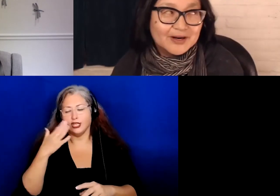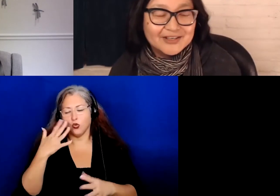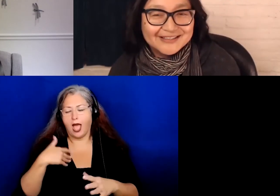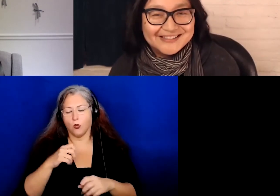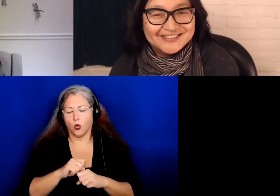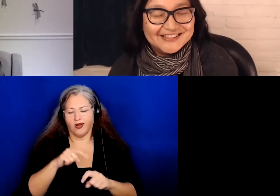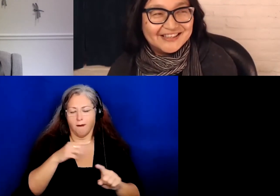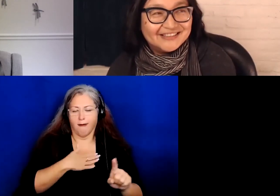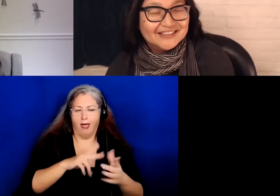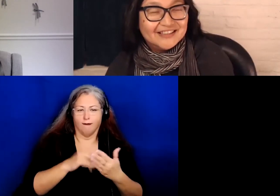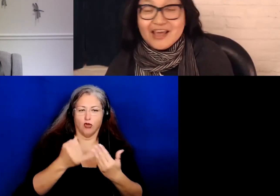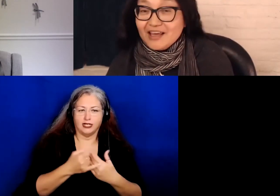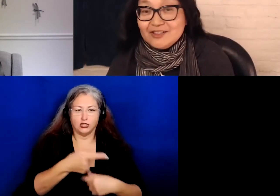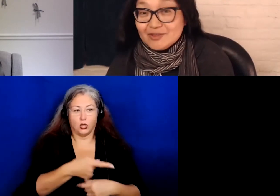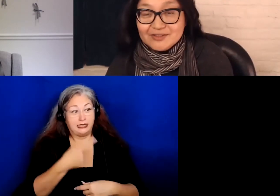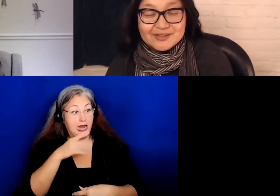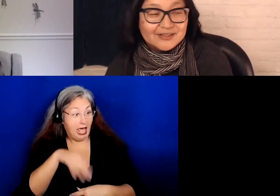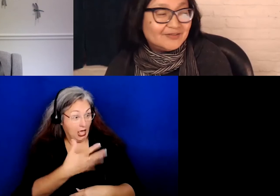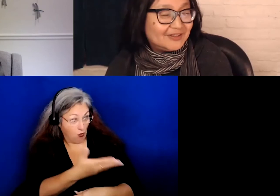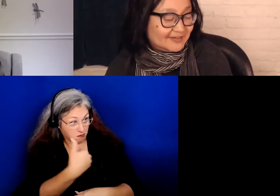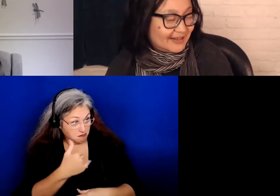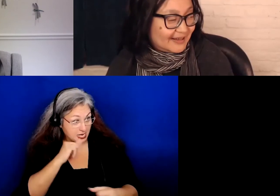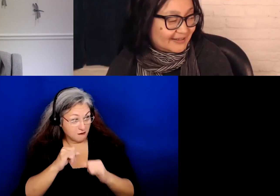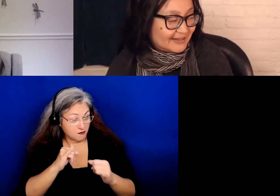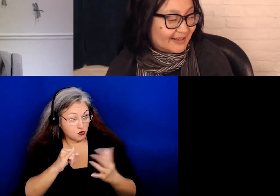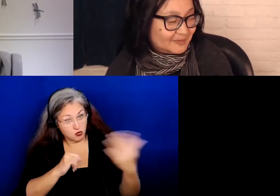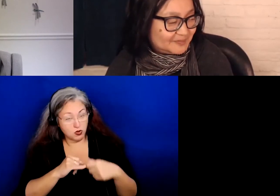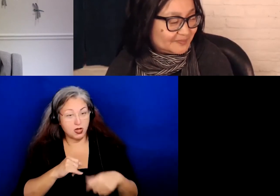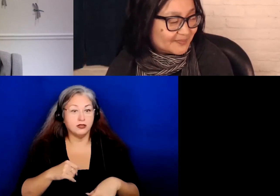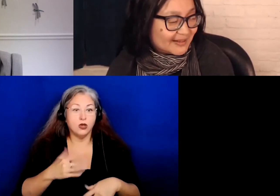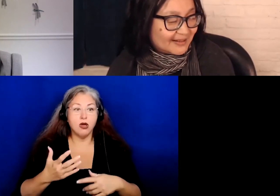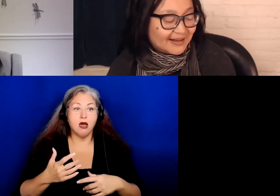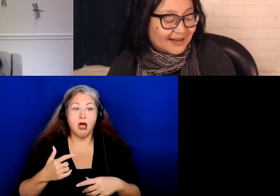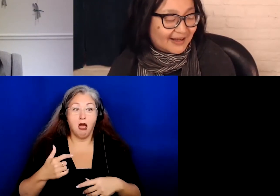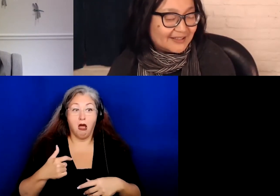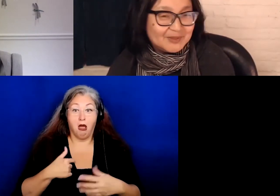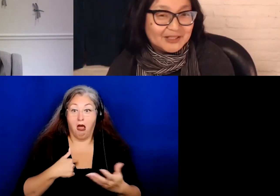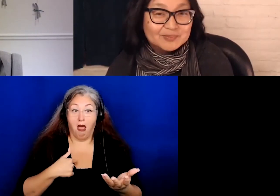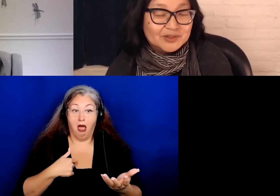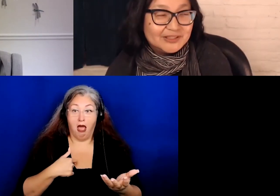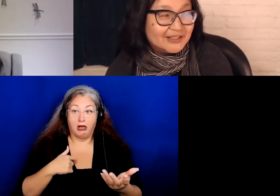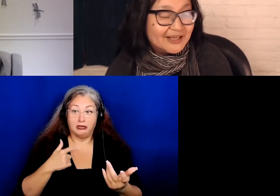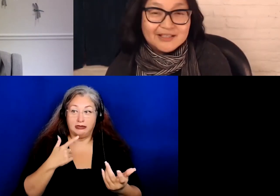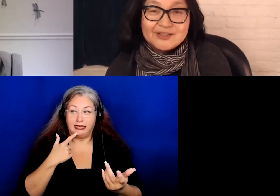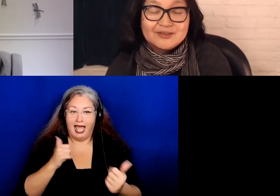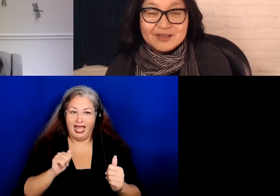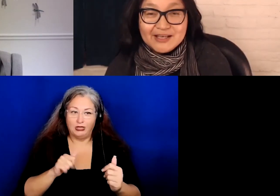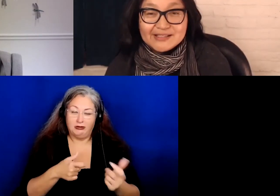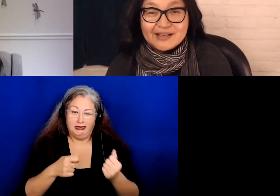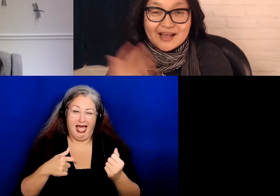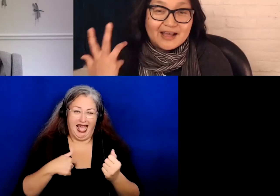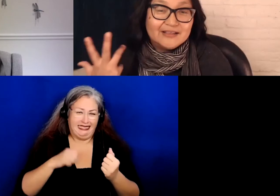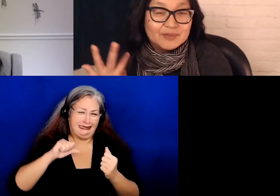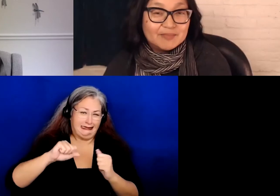on this project. So he said, "Hey, do you want to do this interview?" And I had to be like pulled in kicking and